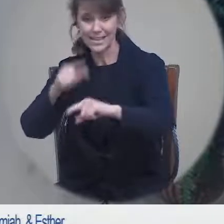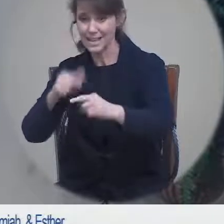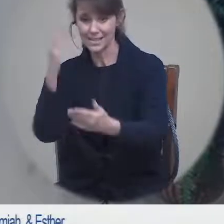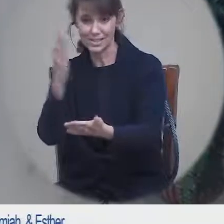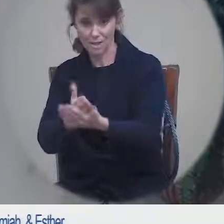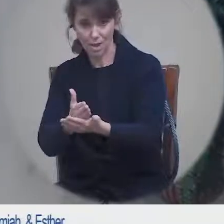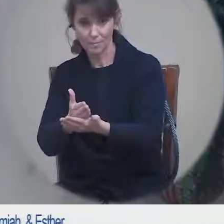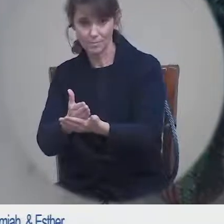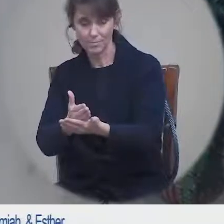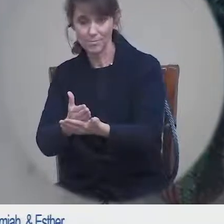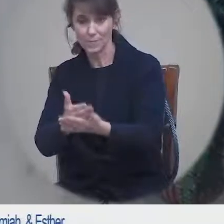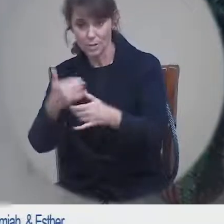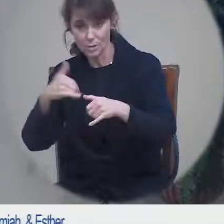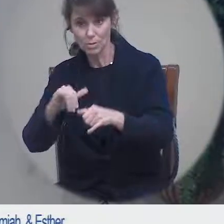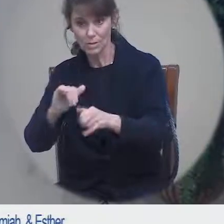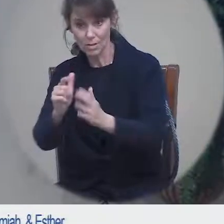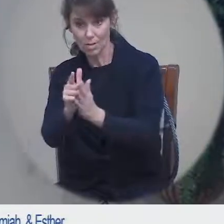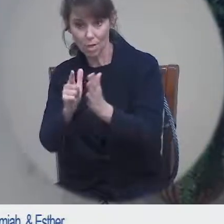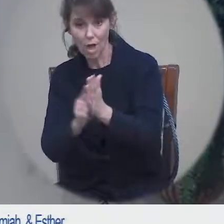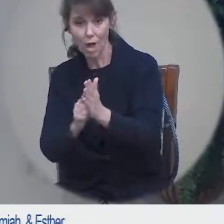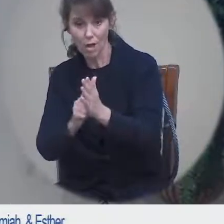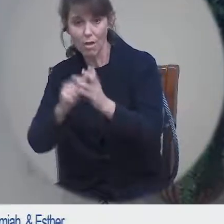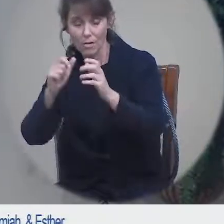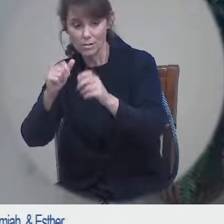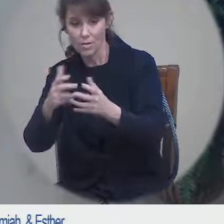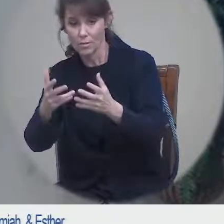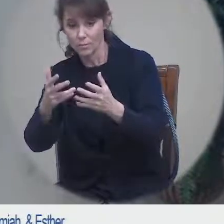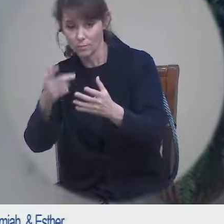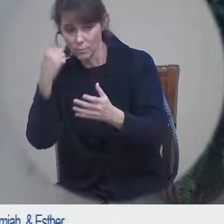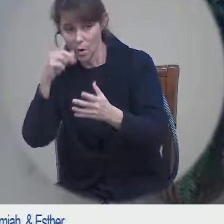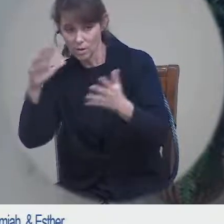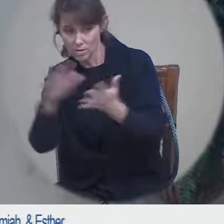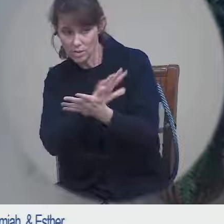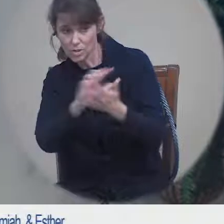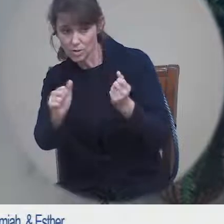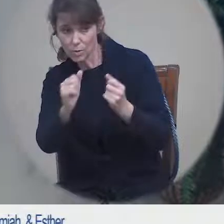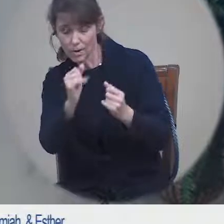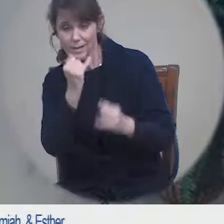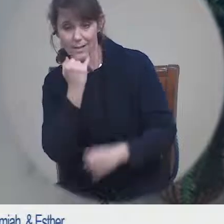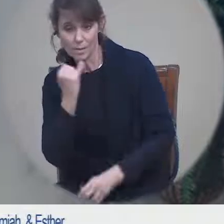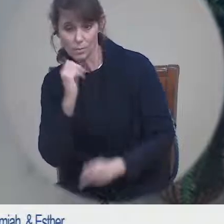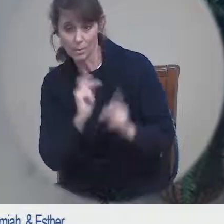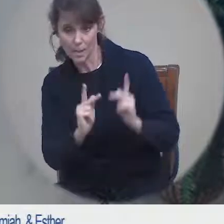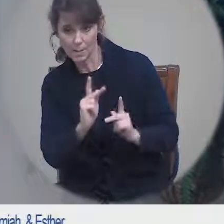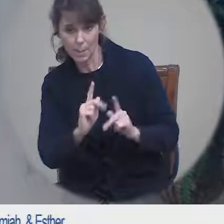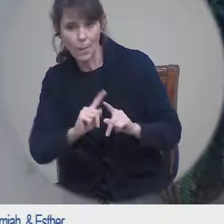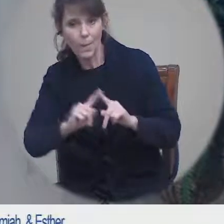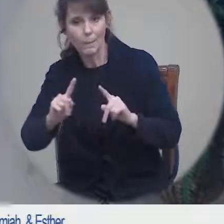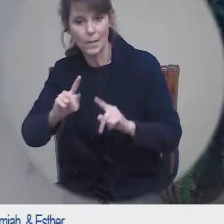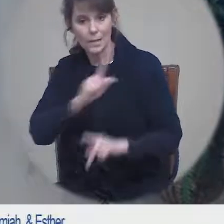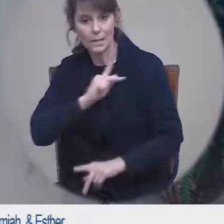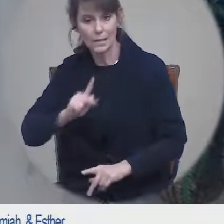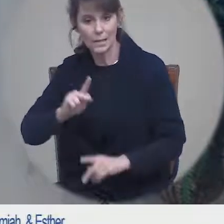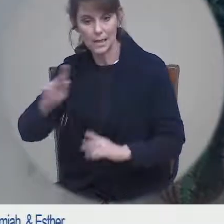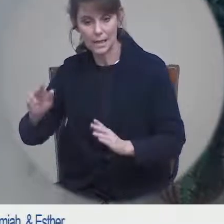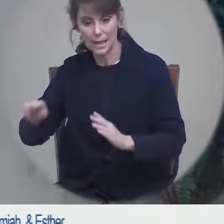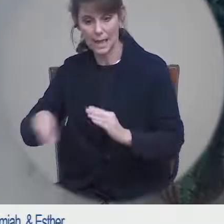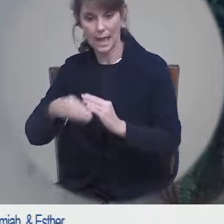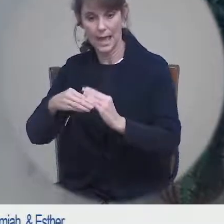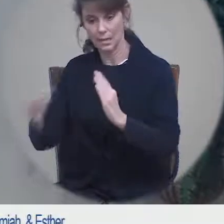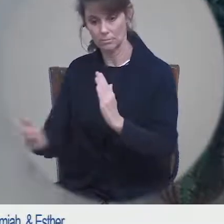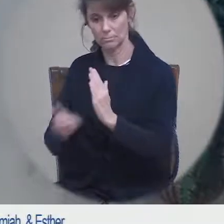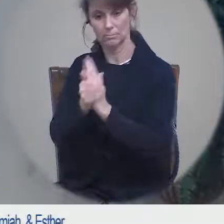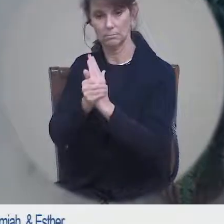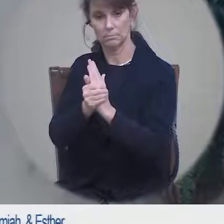Notice chapter 8, verse 11. The entire army of any people or province which might attack them,